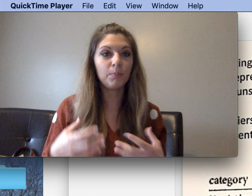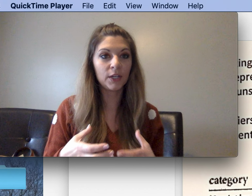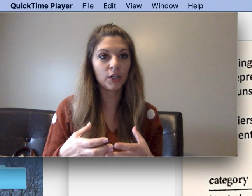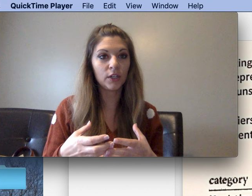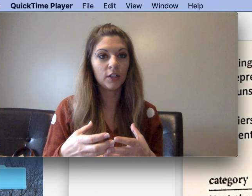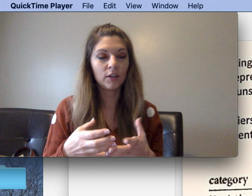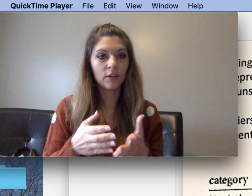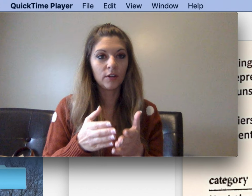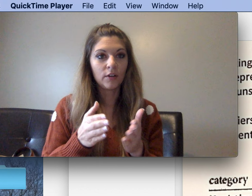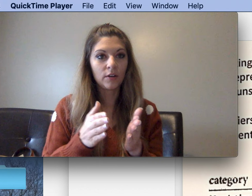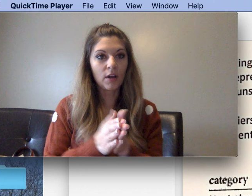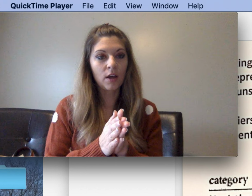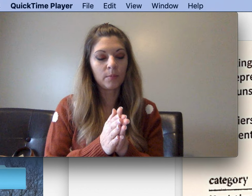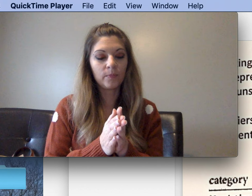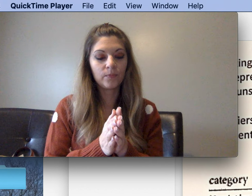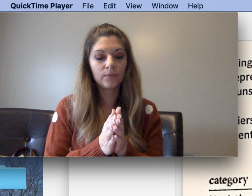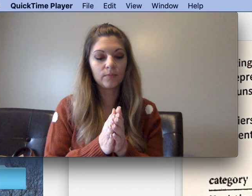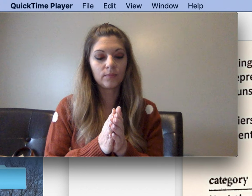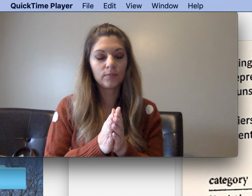to the bigger